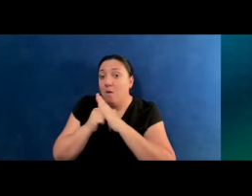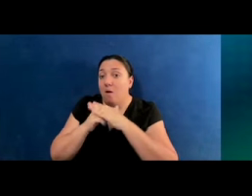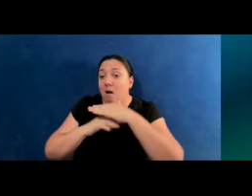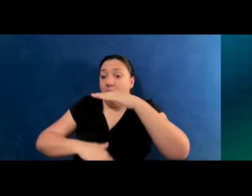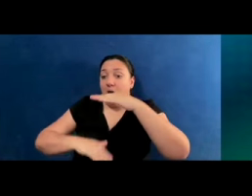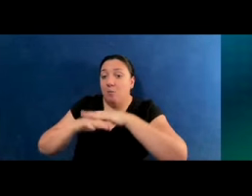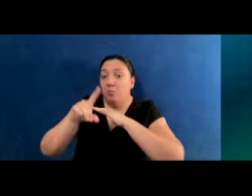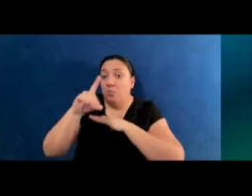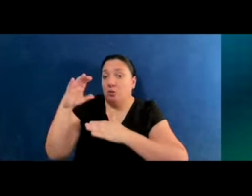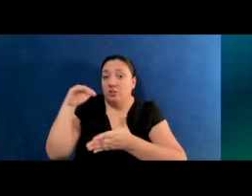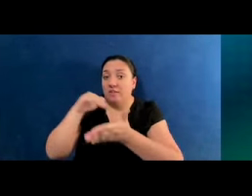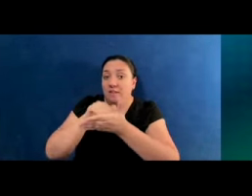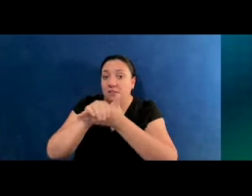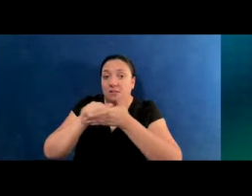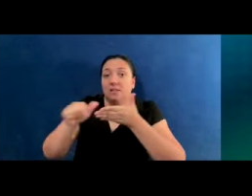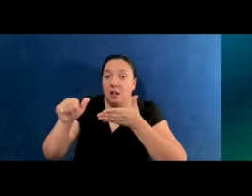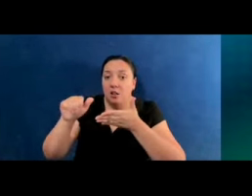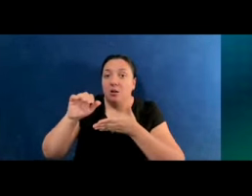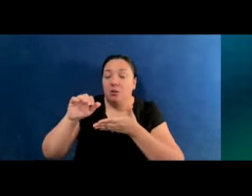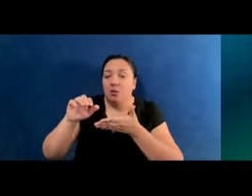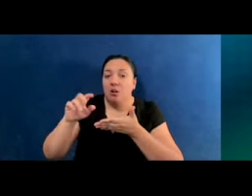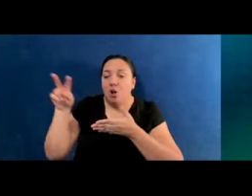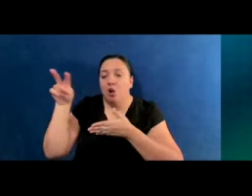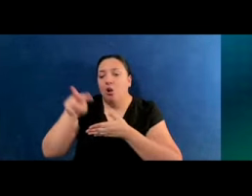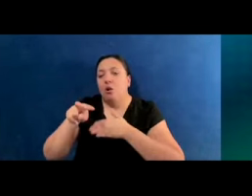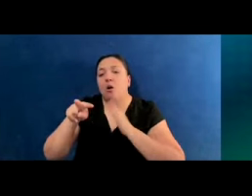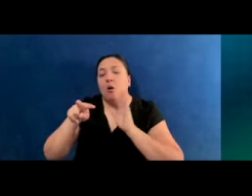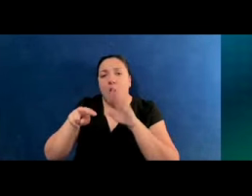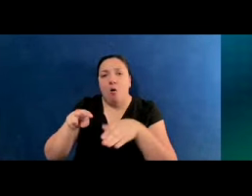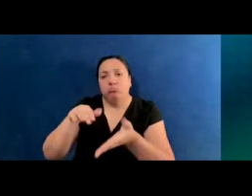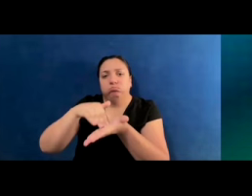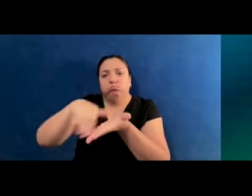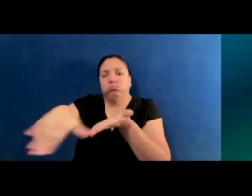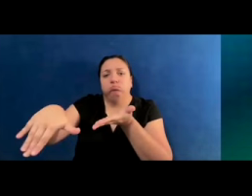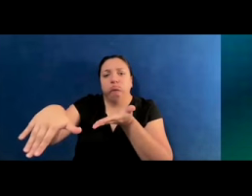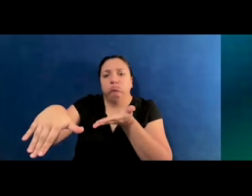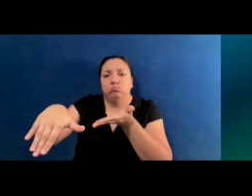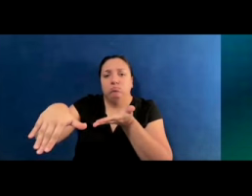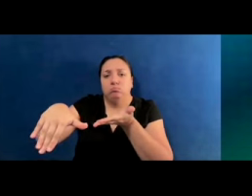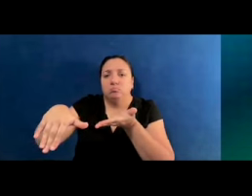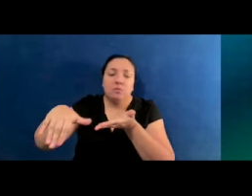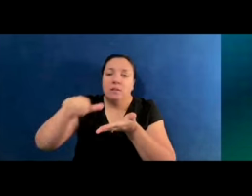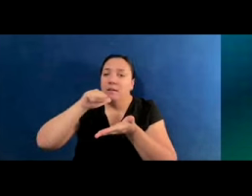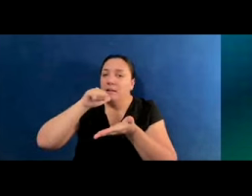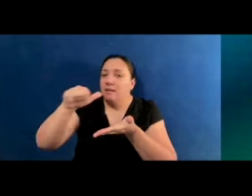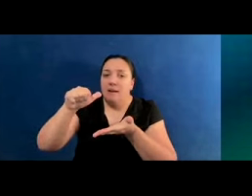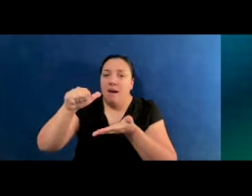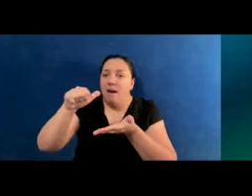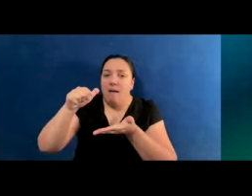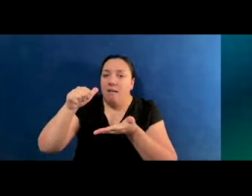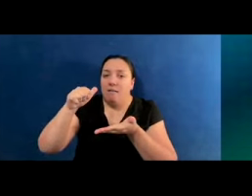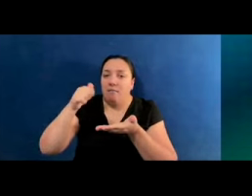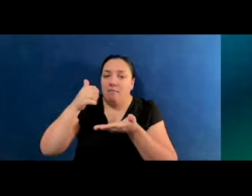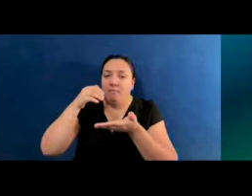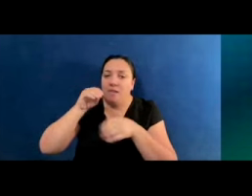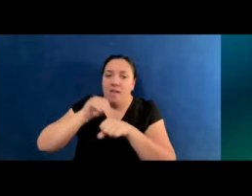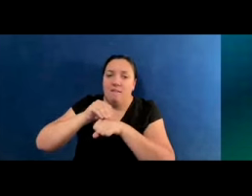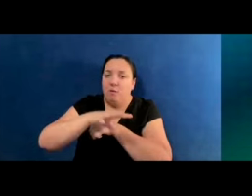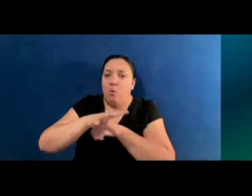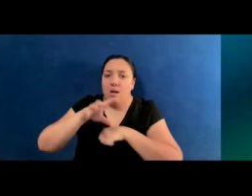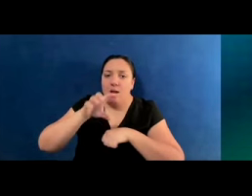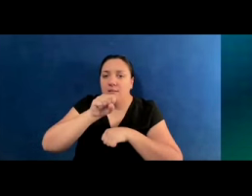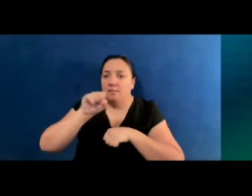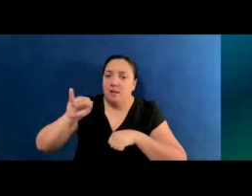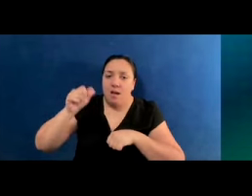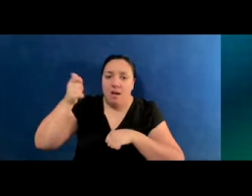in savings is disregarded as a resource, and it will not impact your SSI.